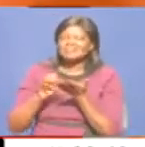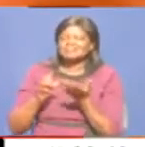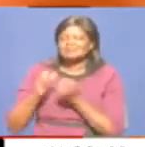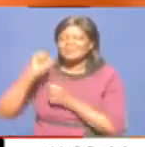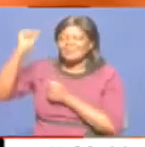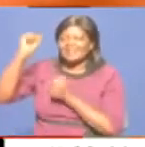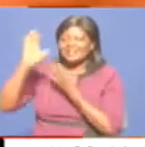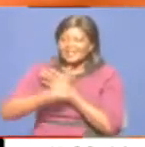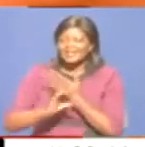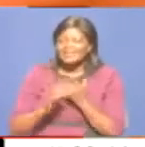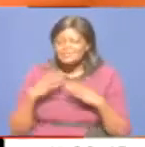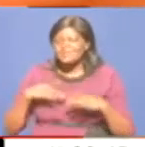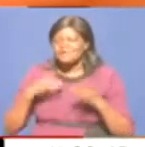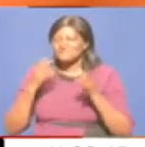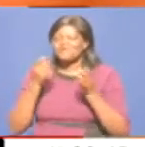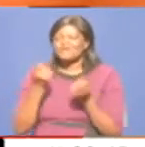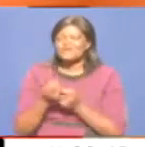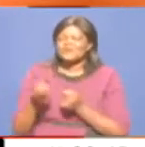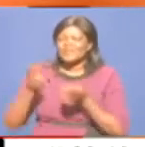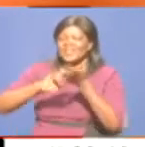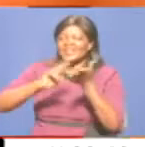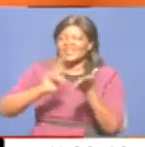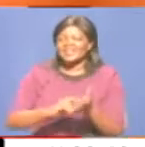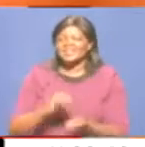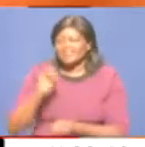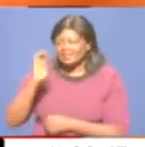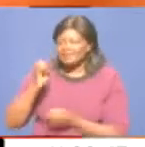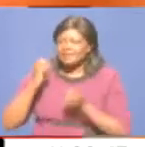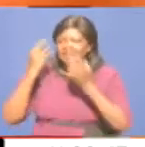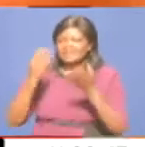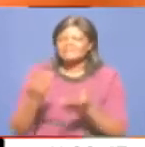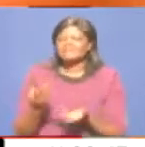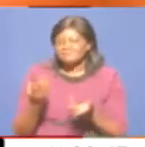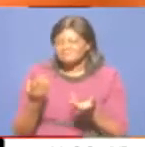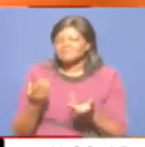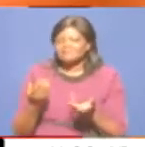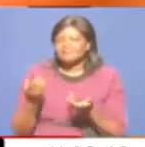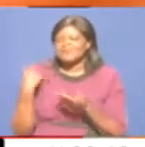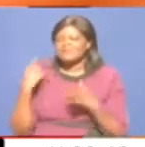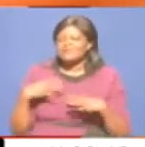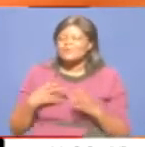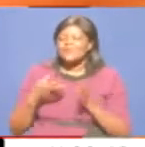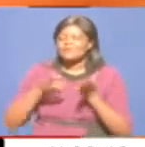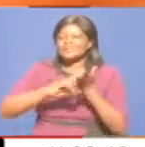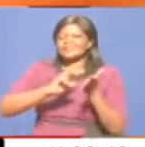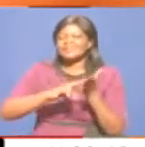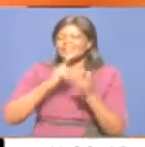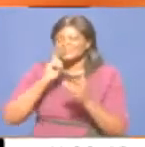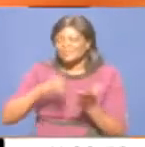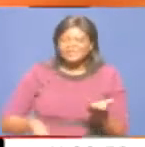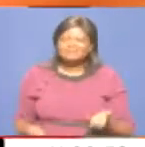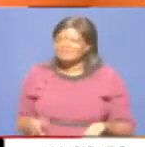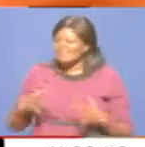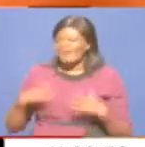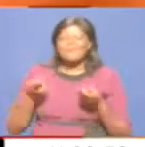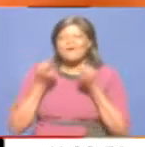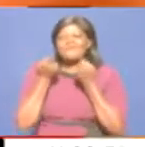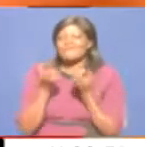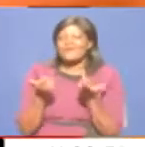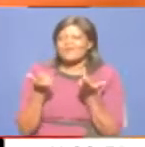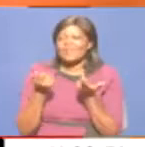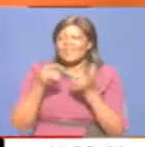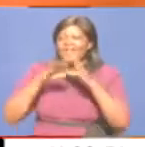voter turnout. IBC did release the numbers yesterday, and they are startling, to say the least. Less than even